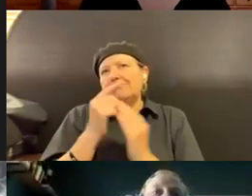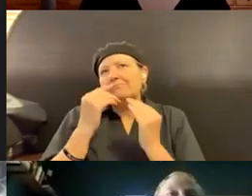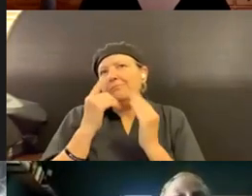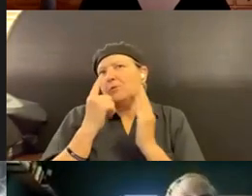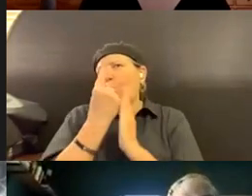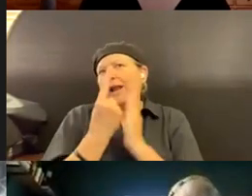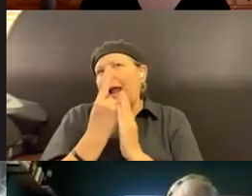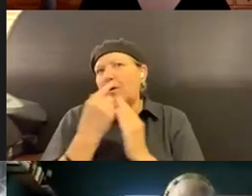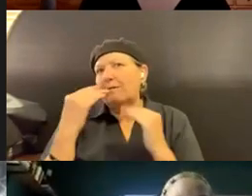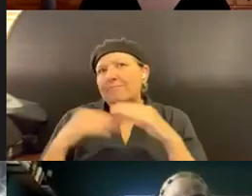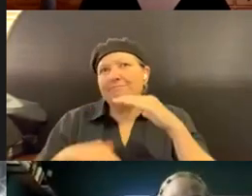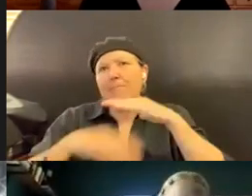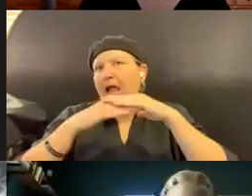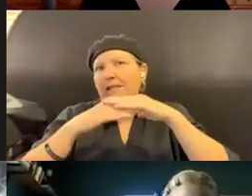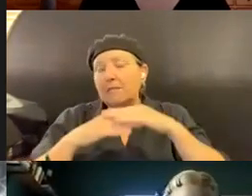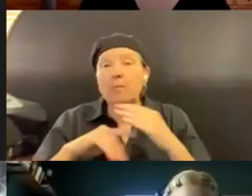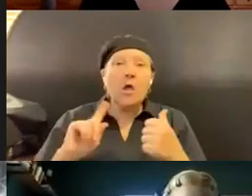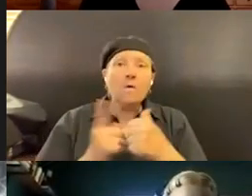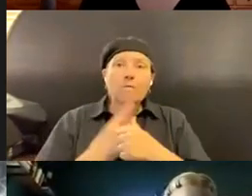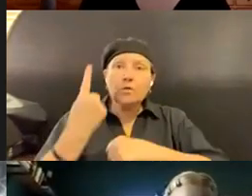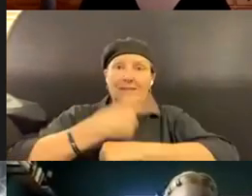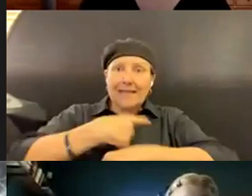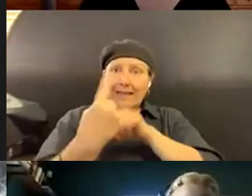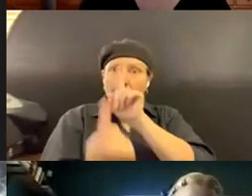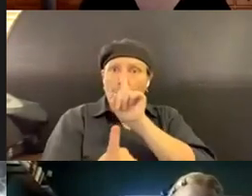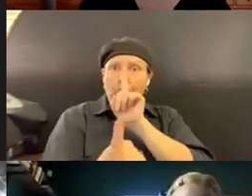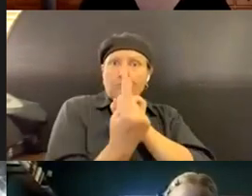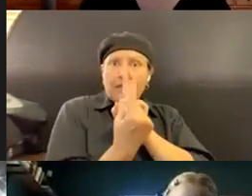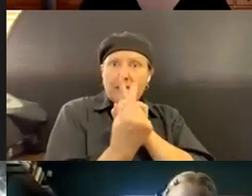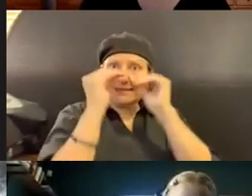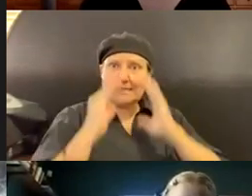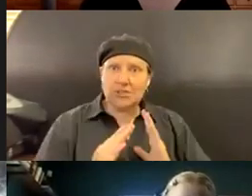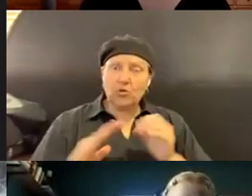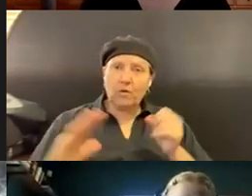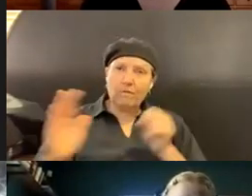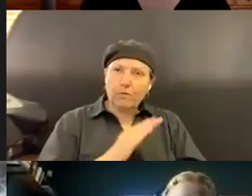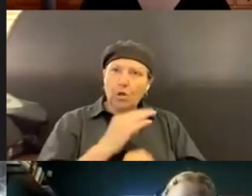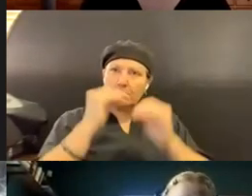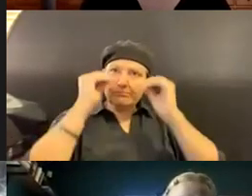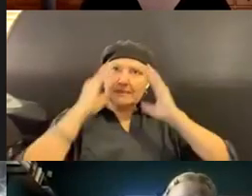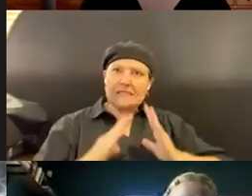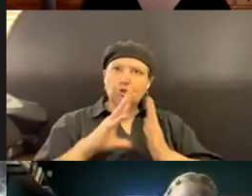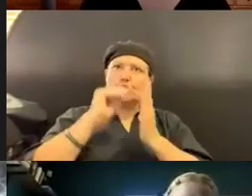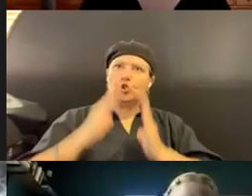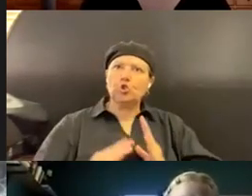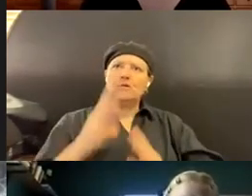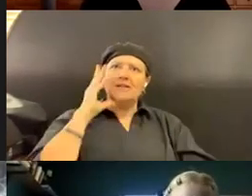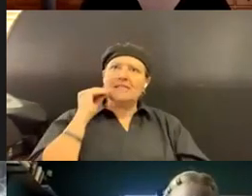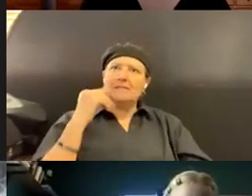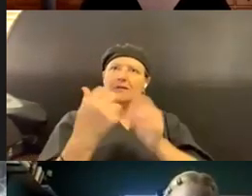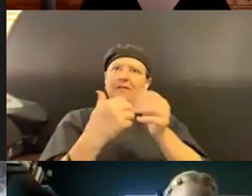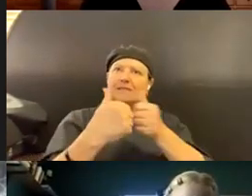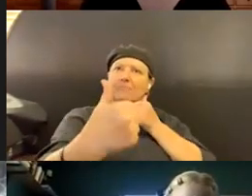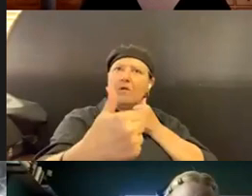first day that you'll actually meet the teacher and have like the full teacher-student experience in terms of a distance learning formal